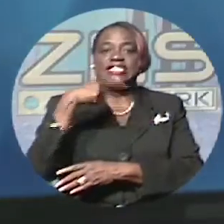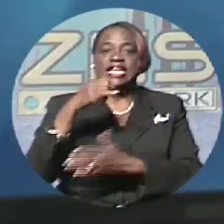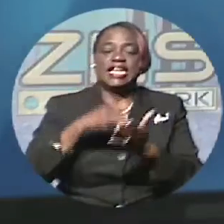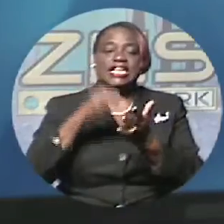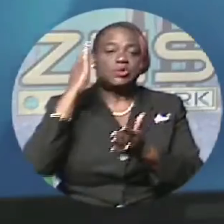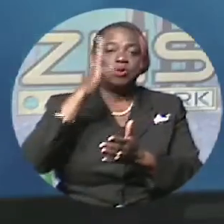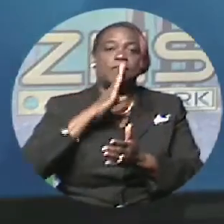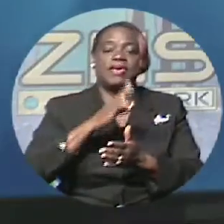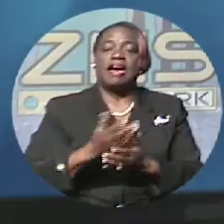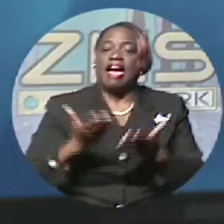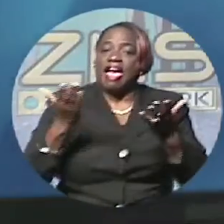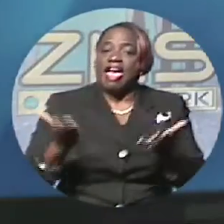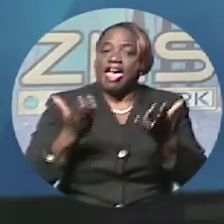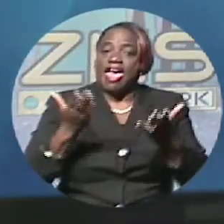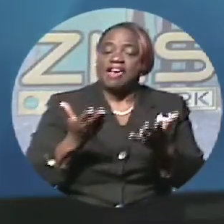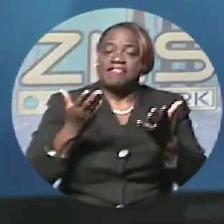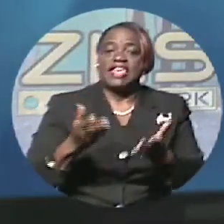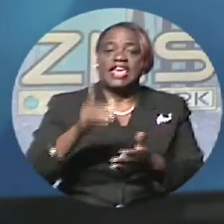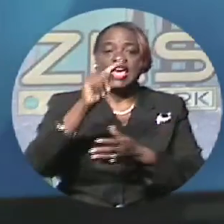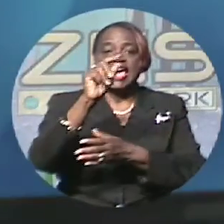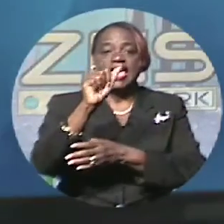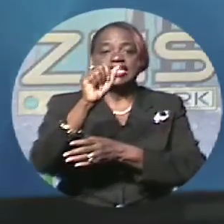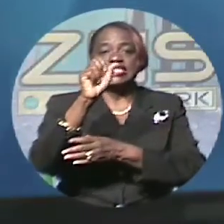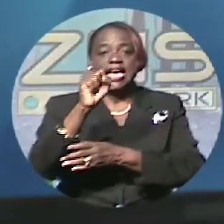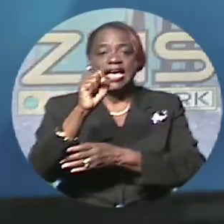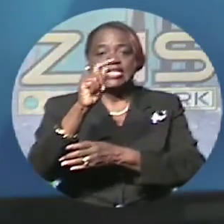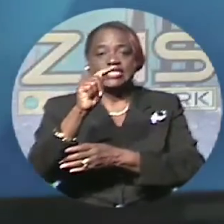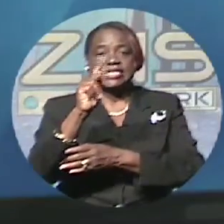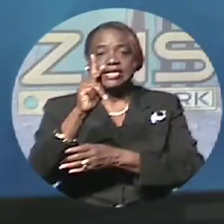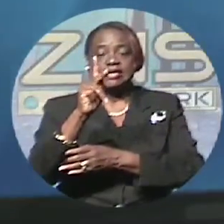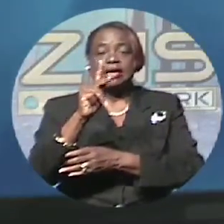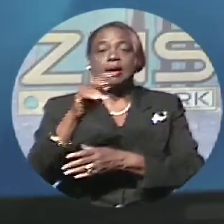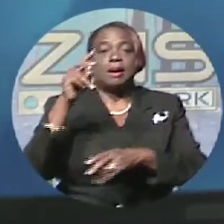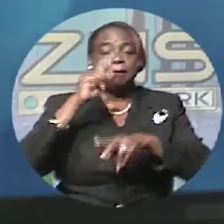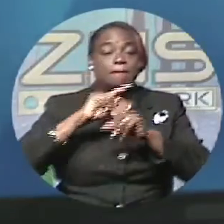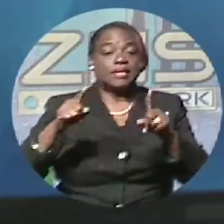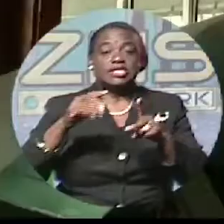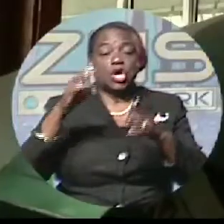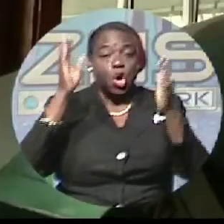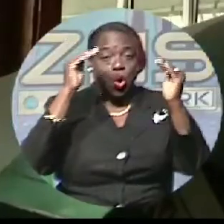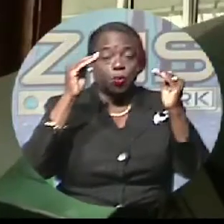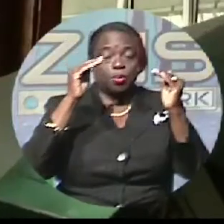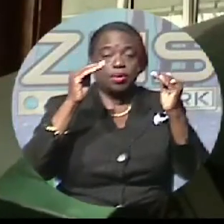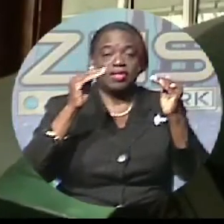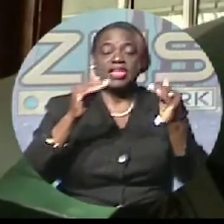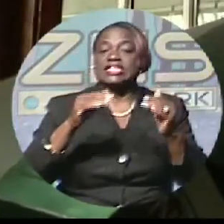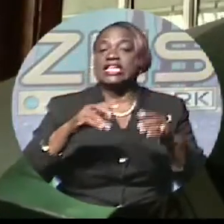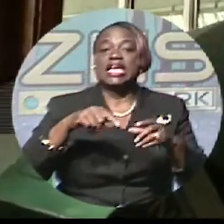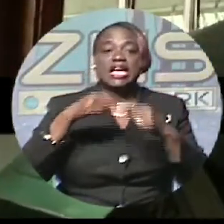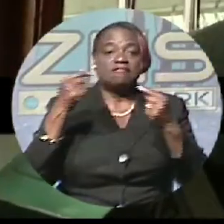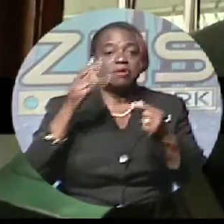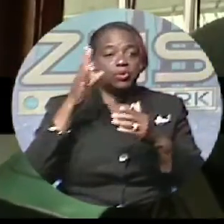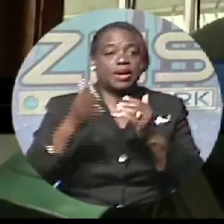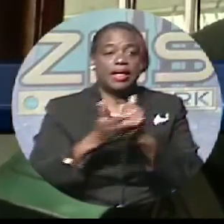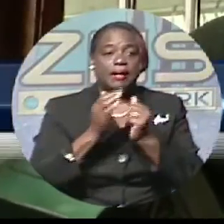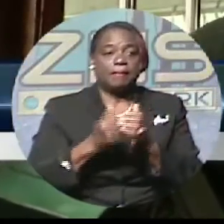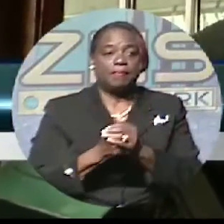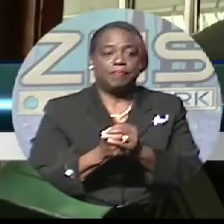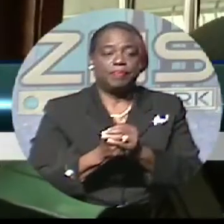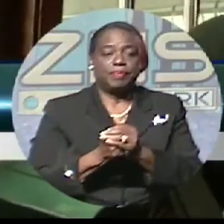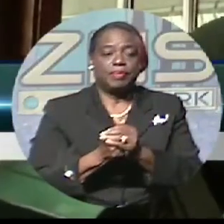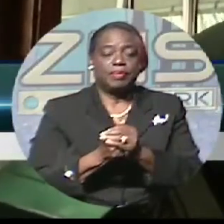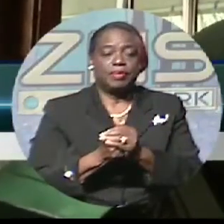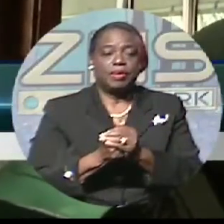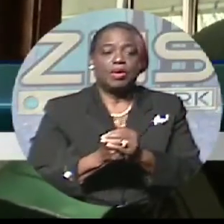a heavy task, but he's hoping government will have leniency. These groups now need to find the voice